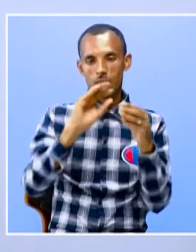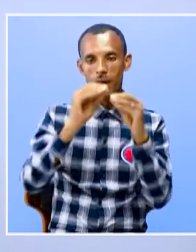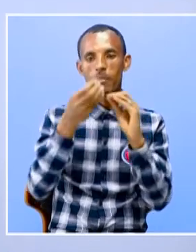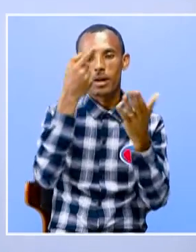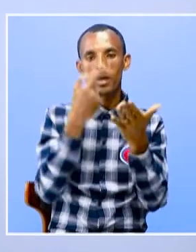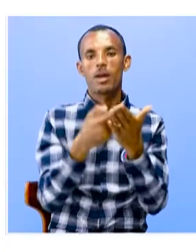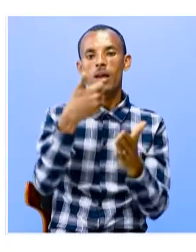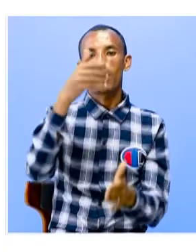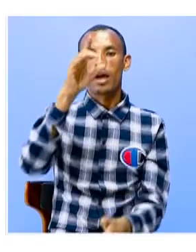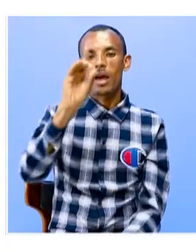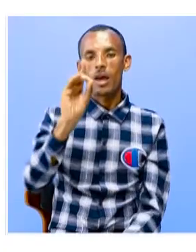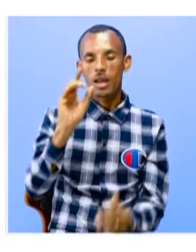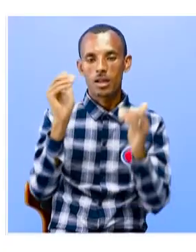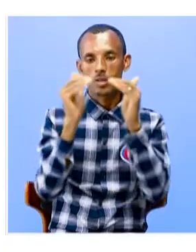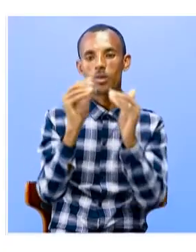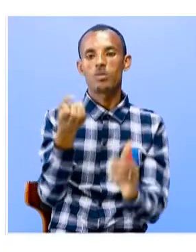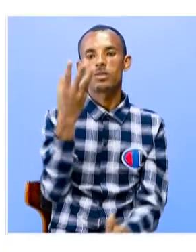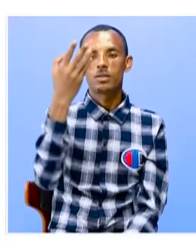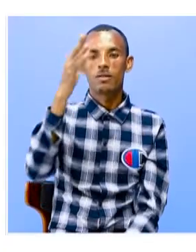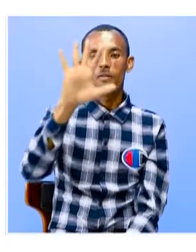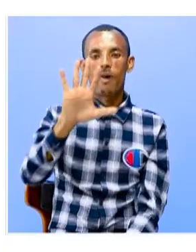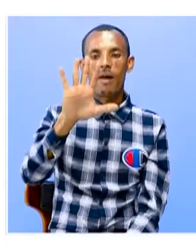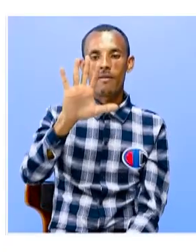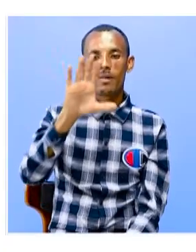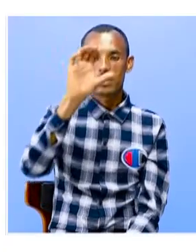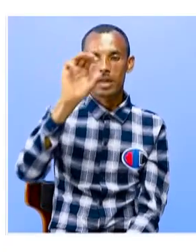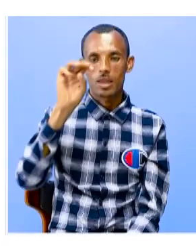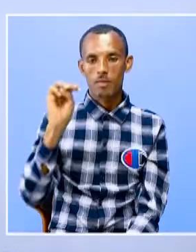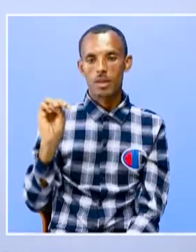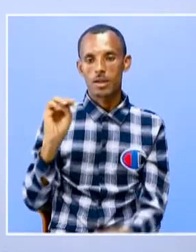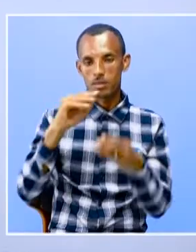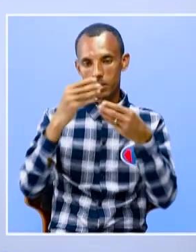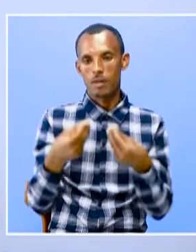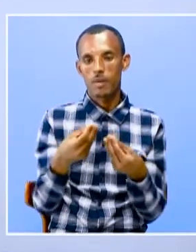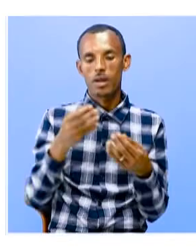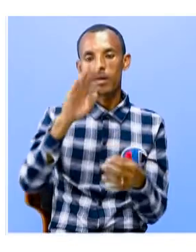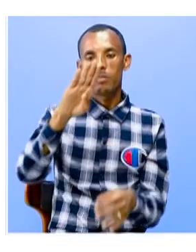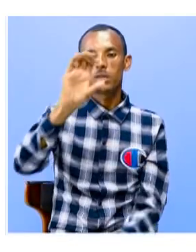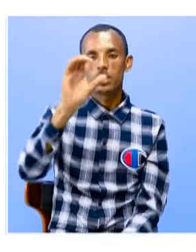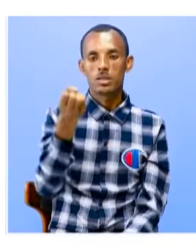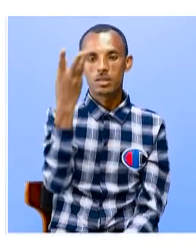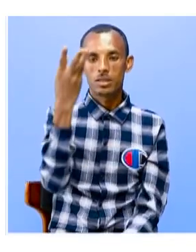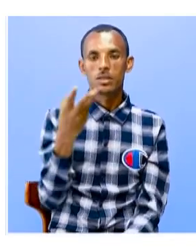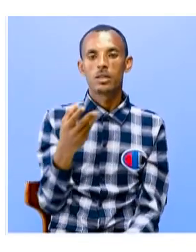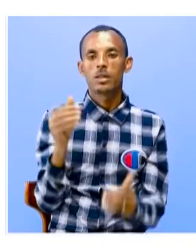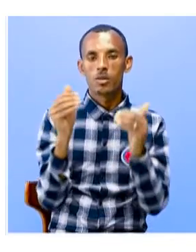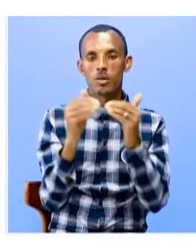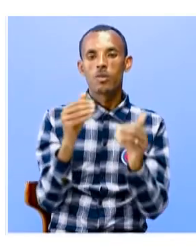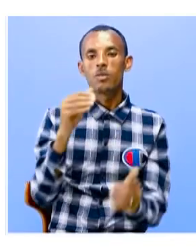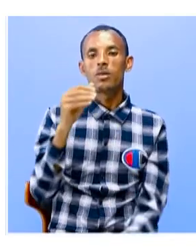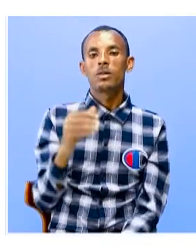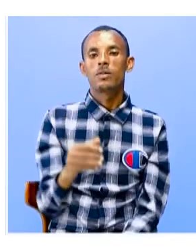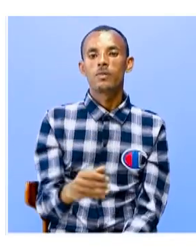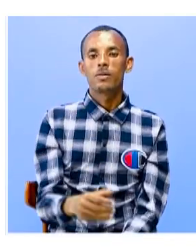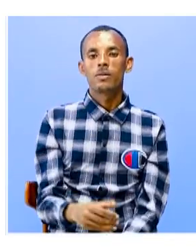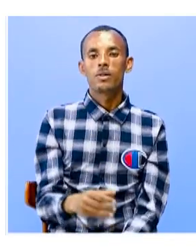this distance AD is this 5, this length is 5 is given. BC, this length is given, it is how